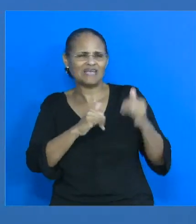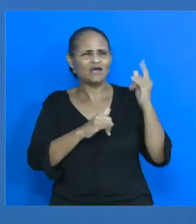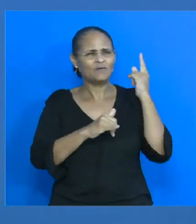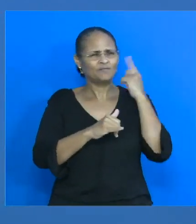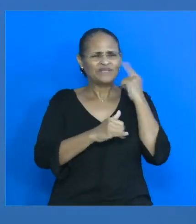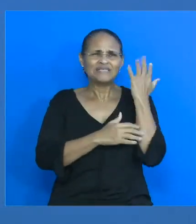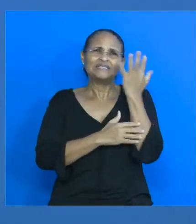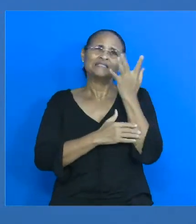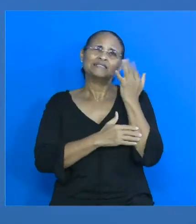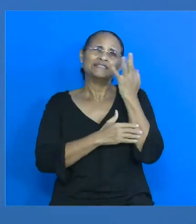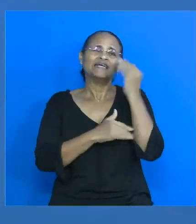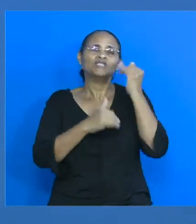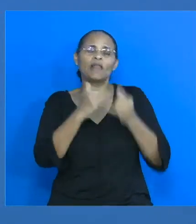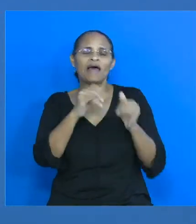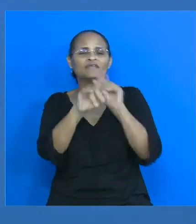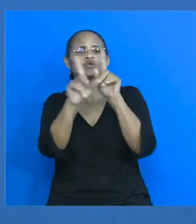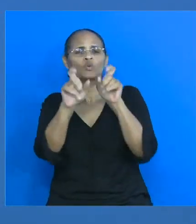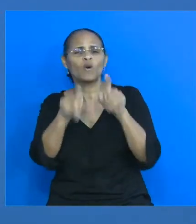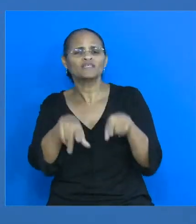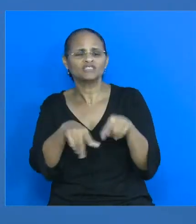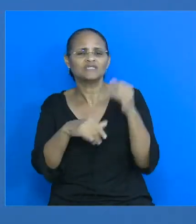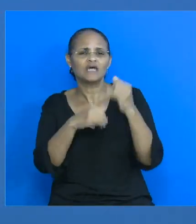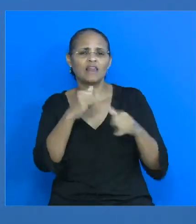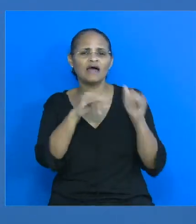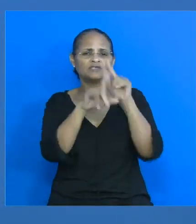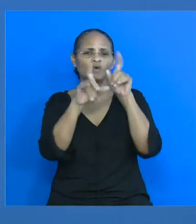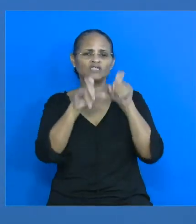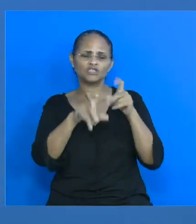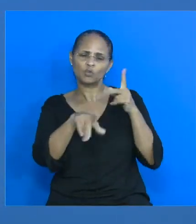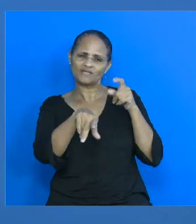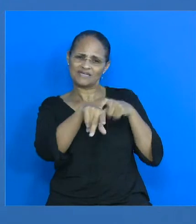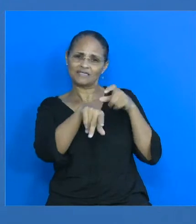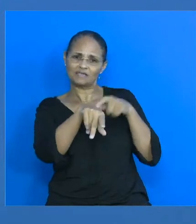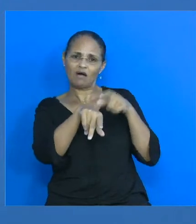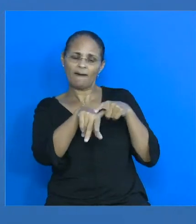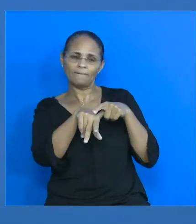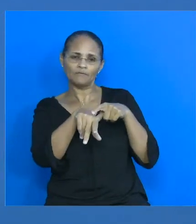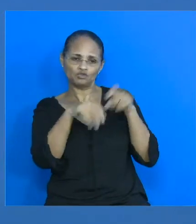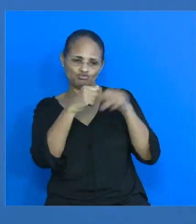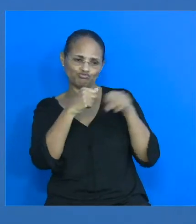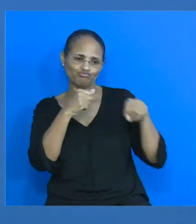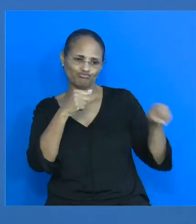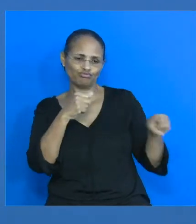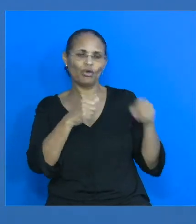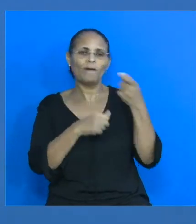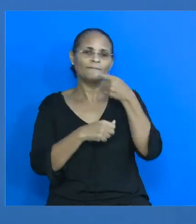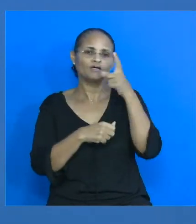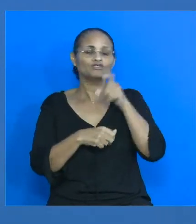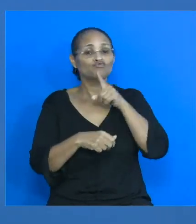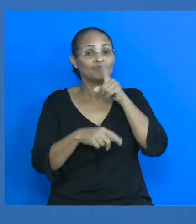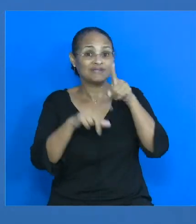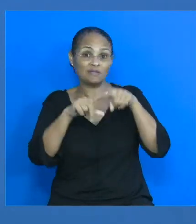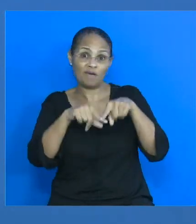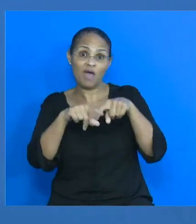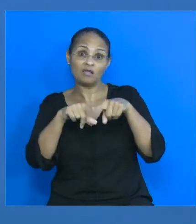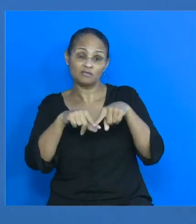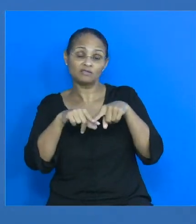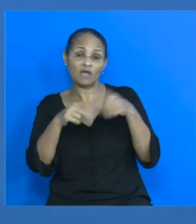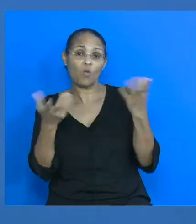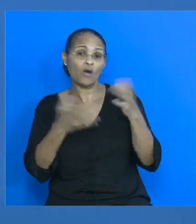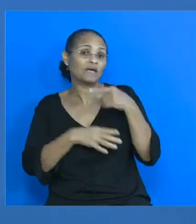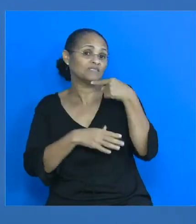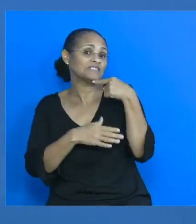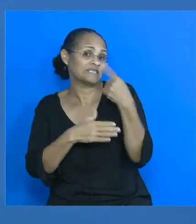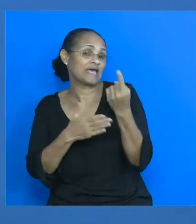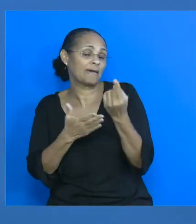thought? no, that's your last question. That's your last question. So I'll take the time, to expound, because it really depends. And I think what I had said